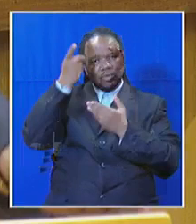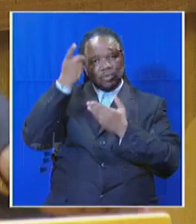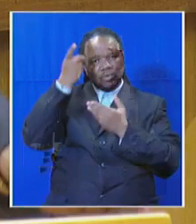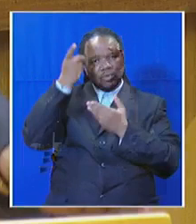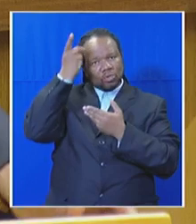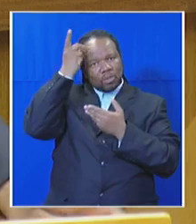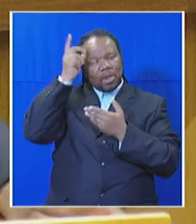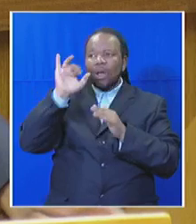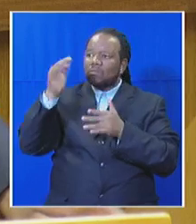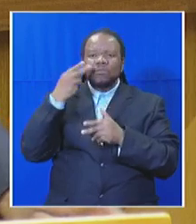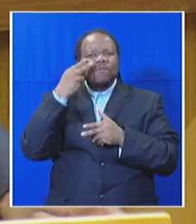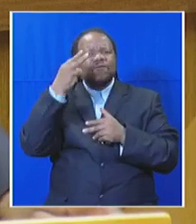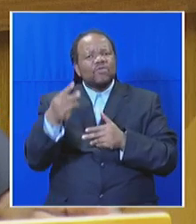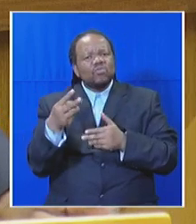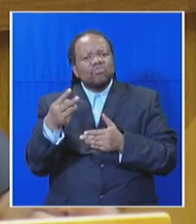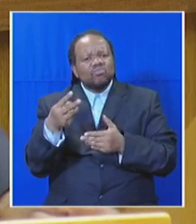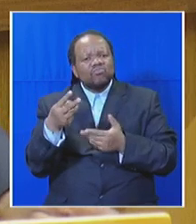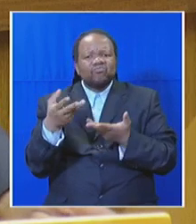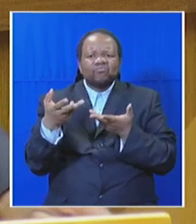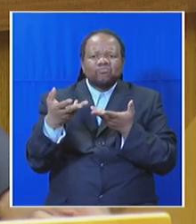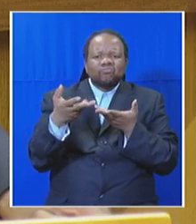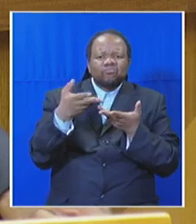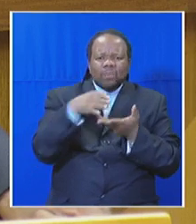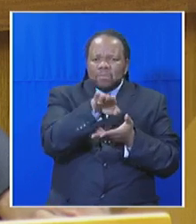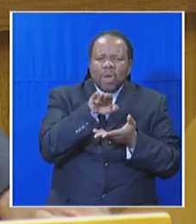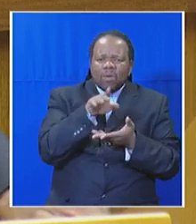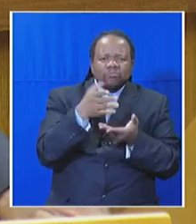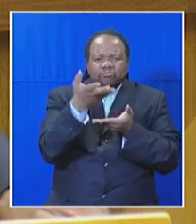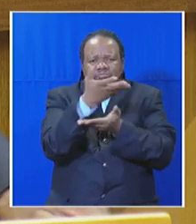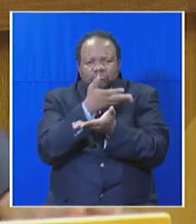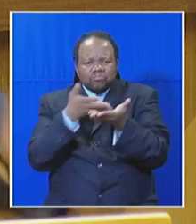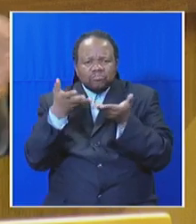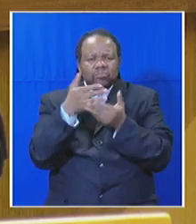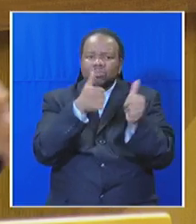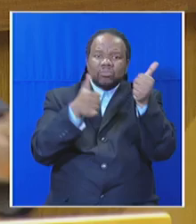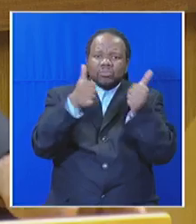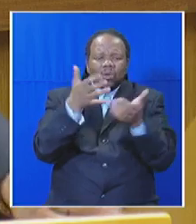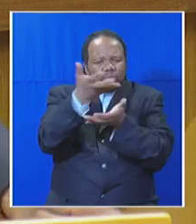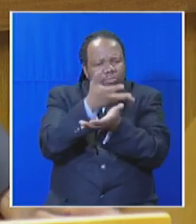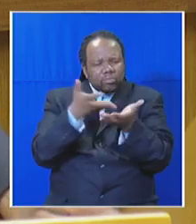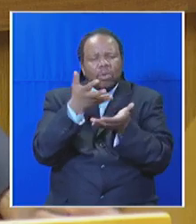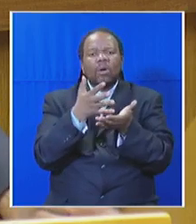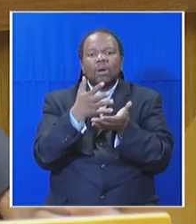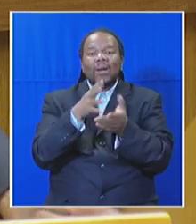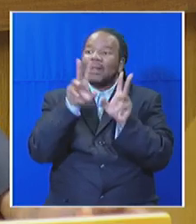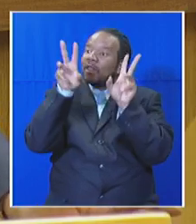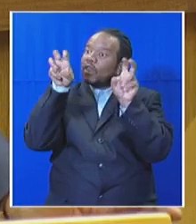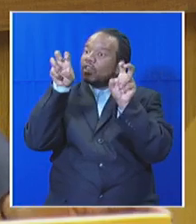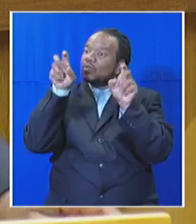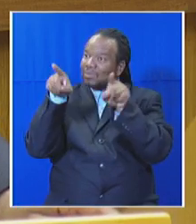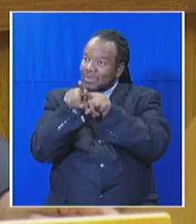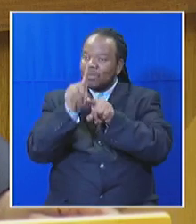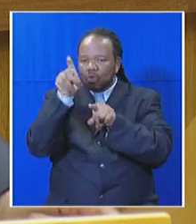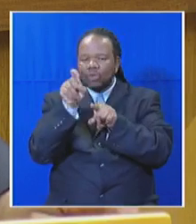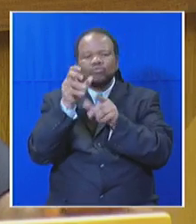to exchange views with the BRICS leaders. And this issue was discussed. And the